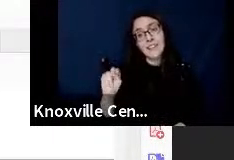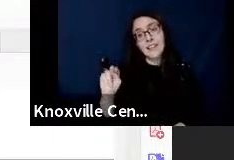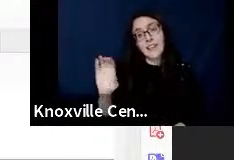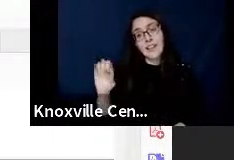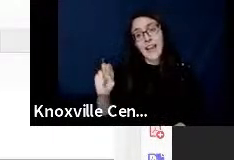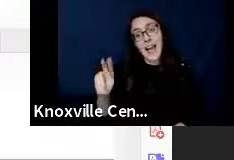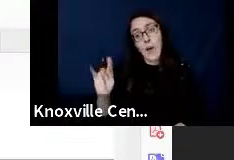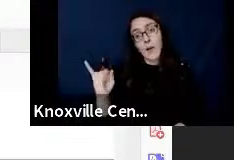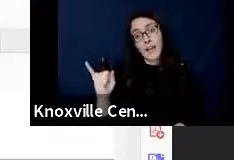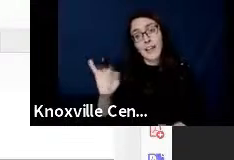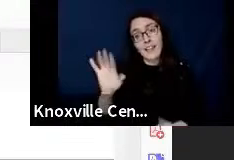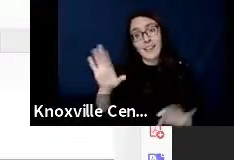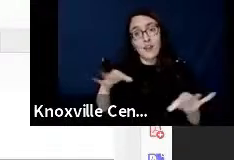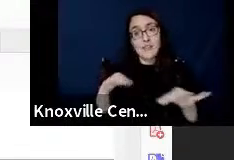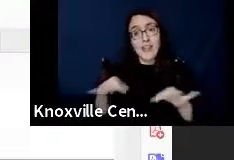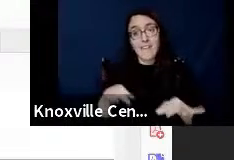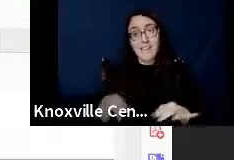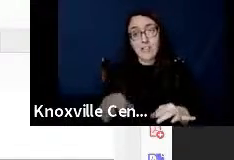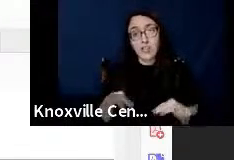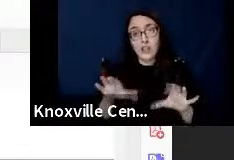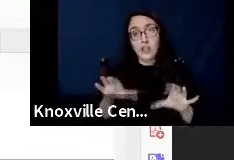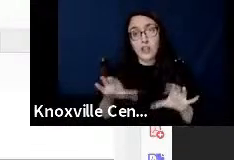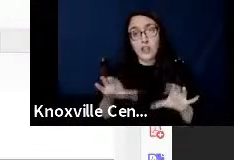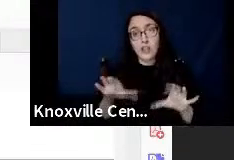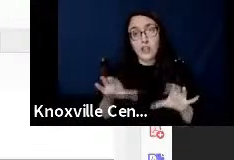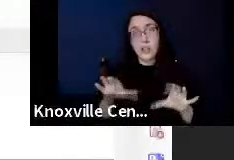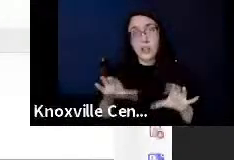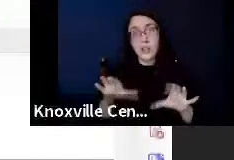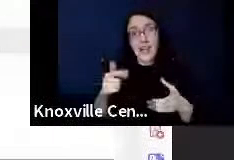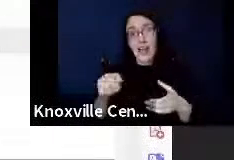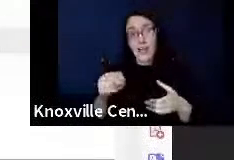of gathering that we kind of got hung up on.